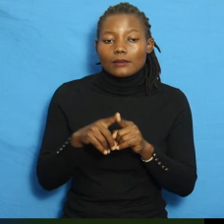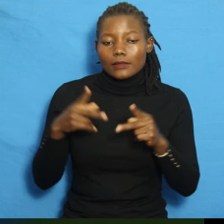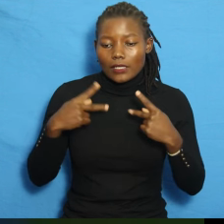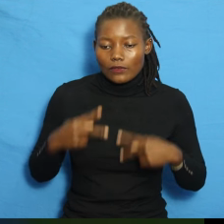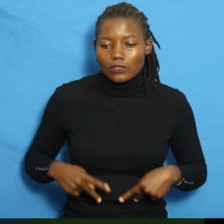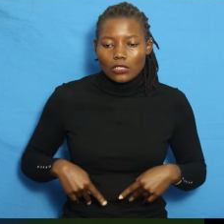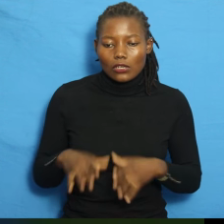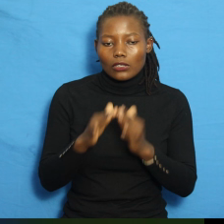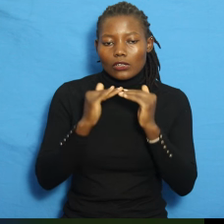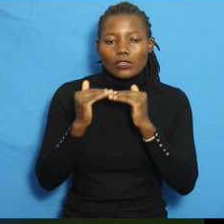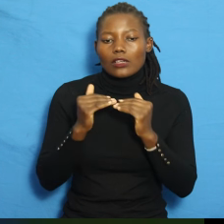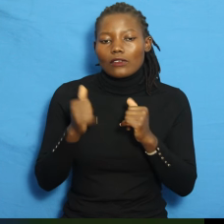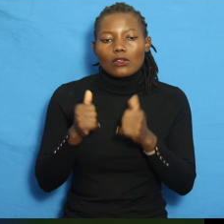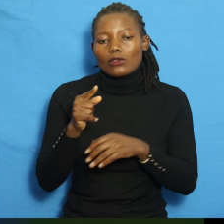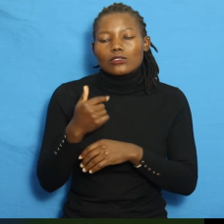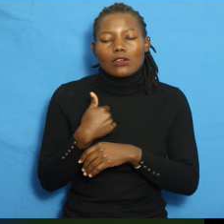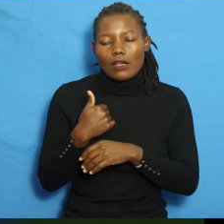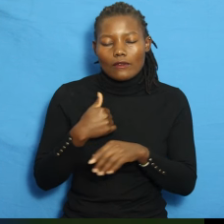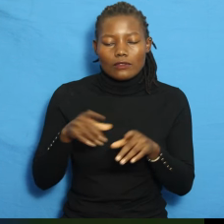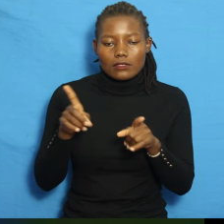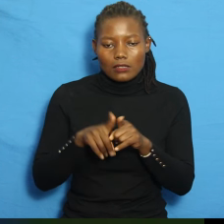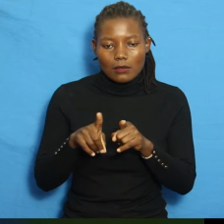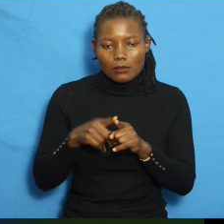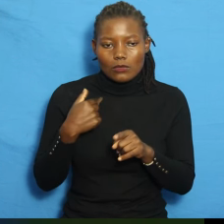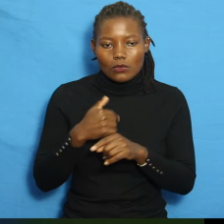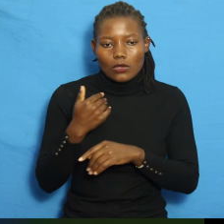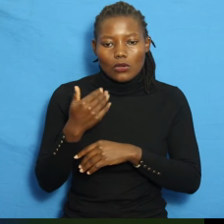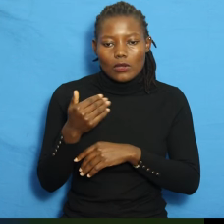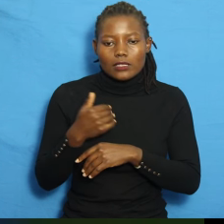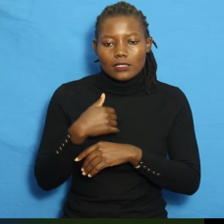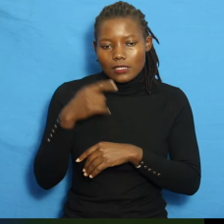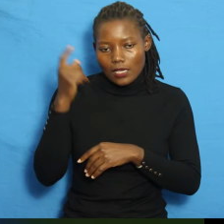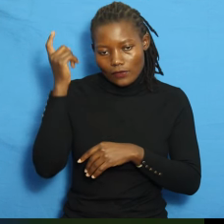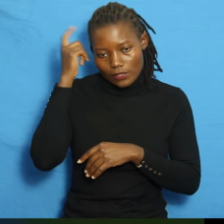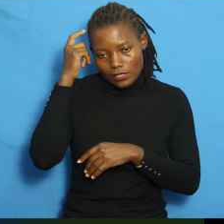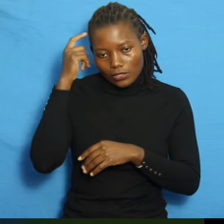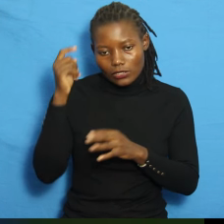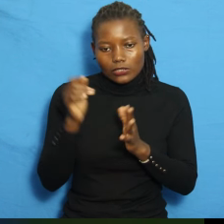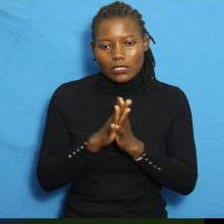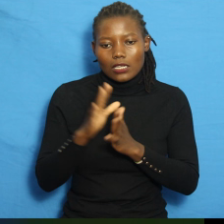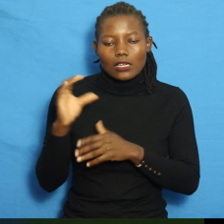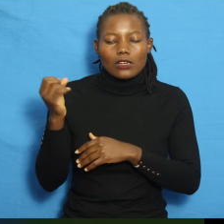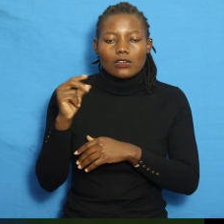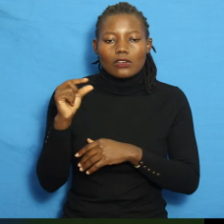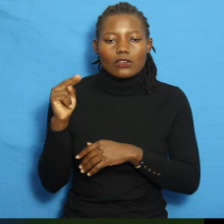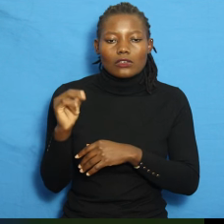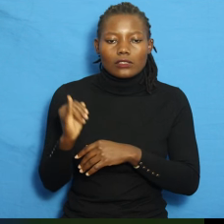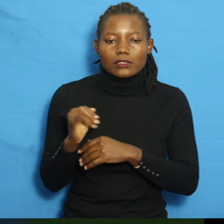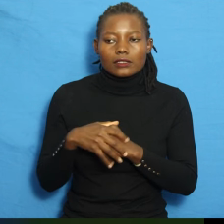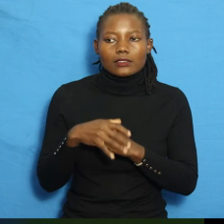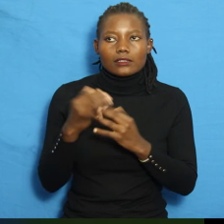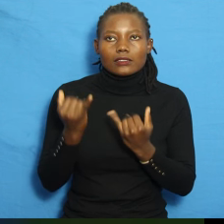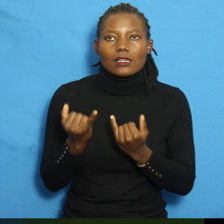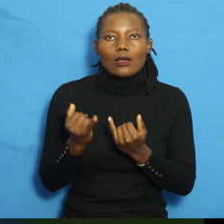physiological capacities that you have, and of course, there is always the psychological and the cognitive. So,